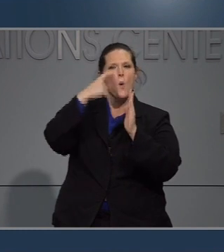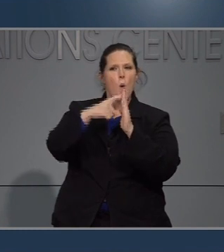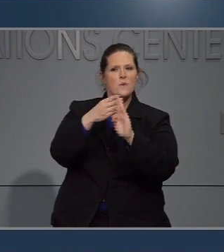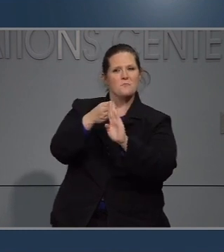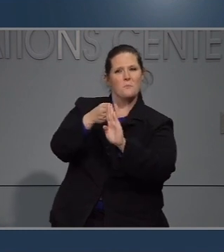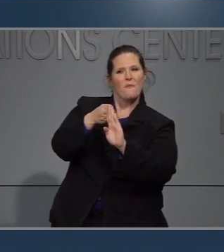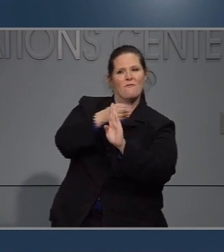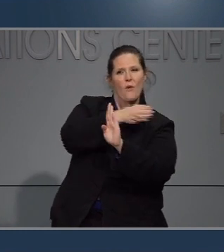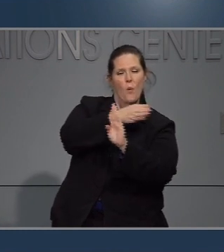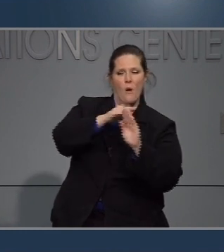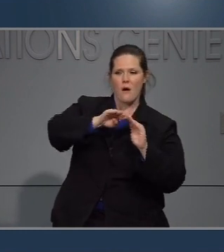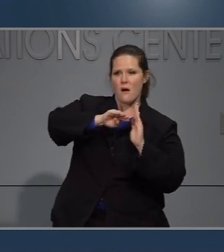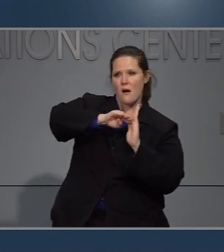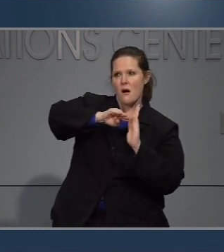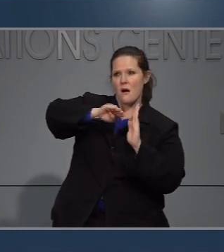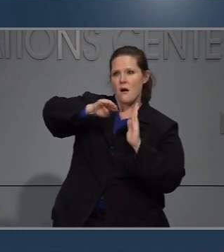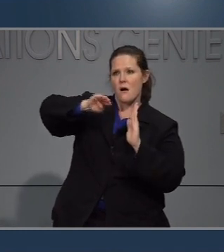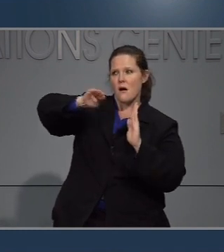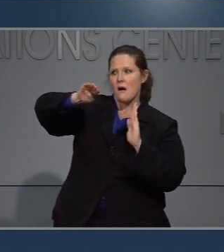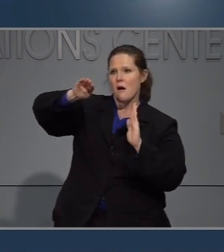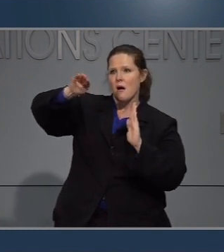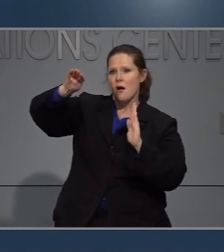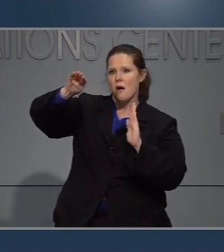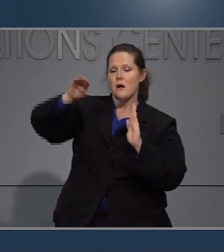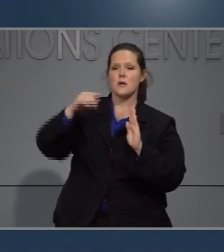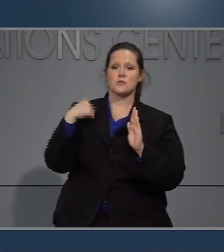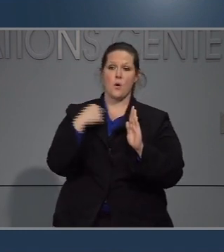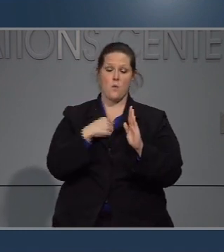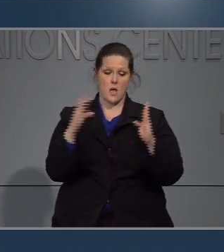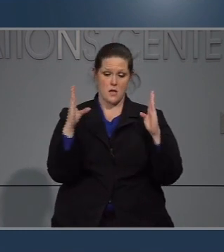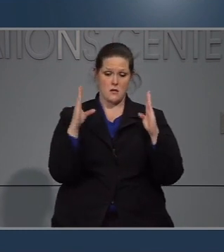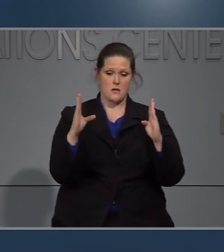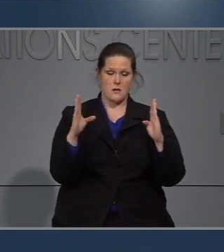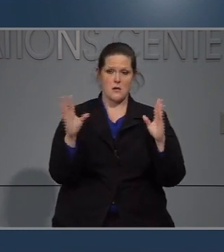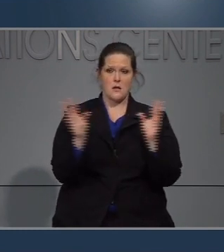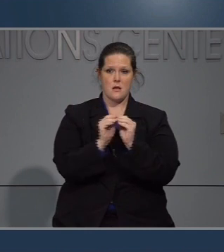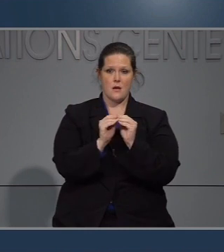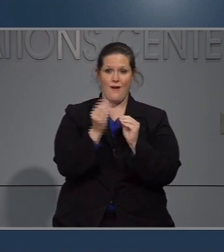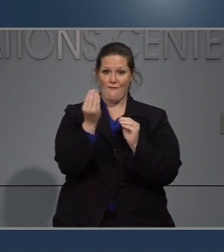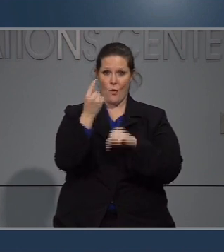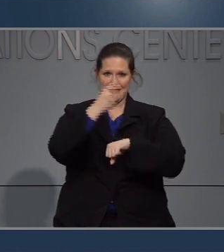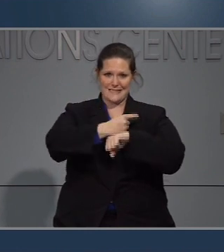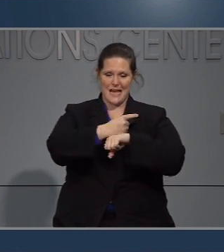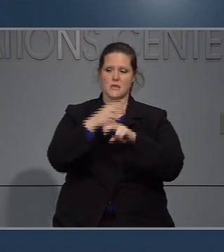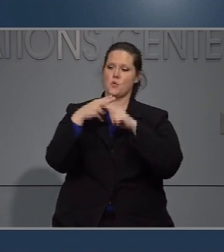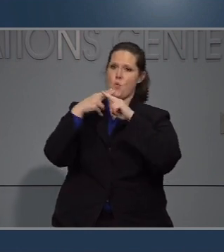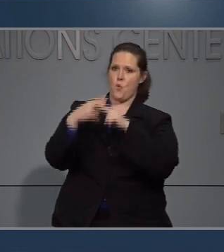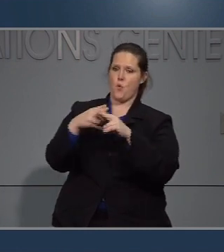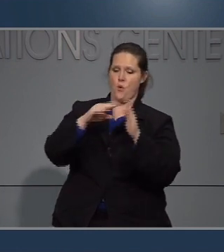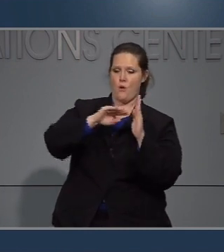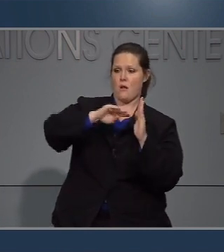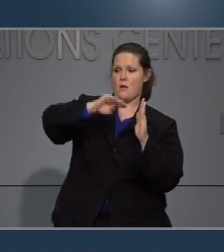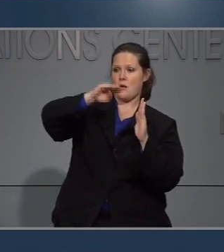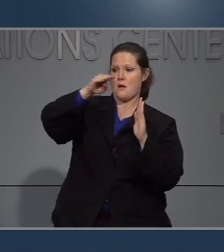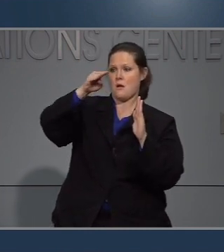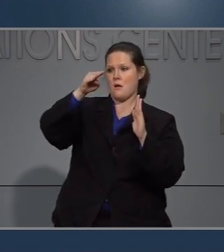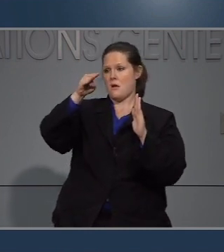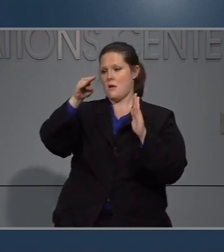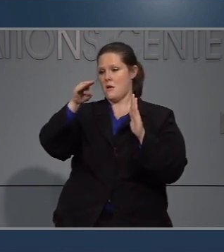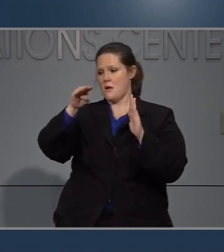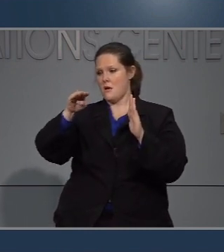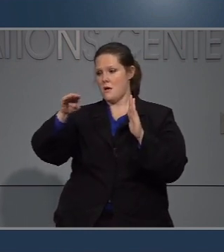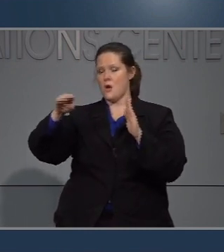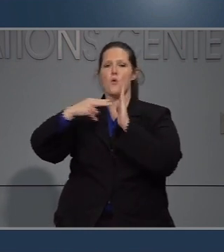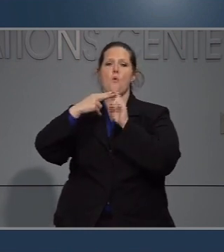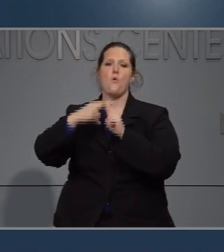over the last 14 days, we'd call this leveling. All right, here on our next slide, we look at laboratory confirmed